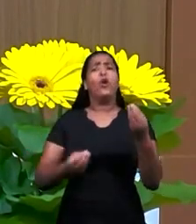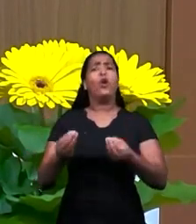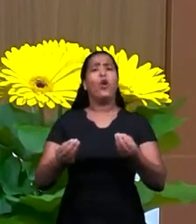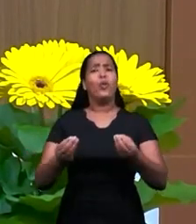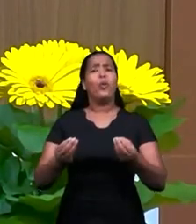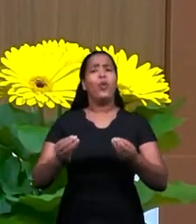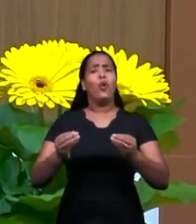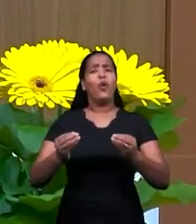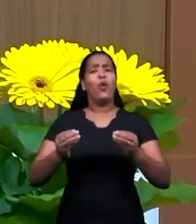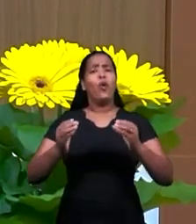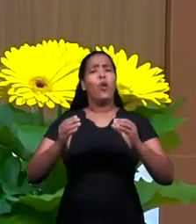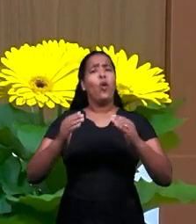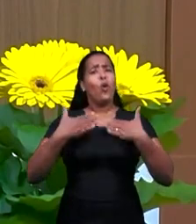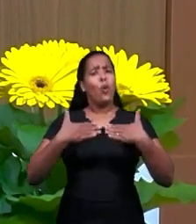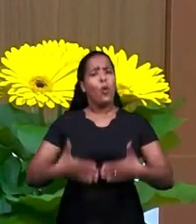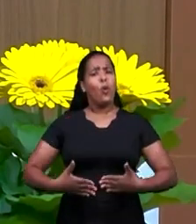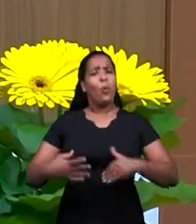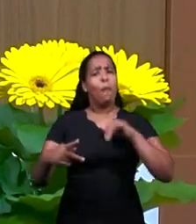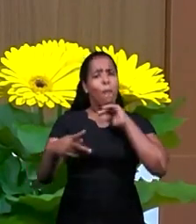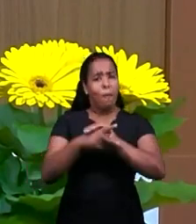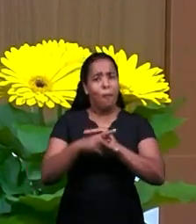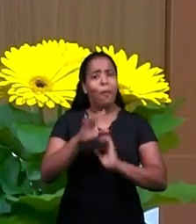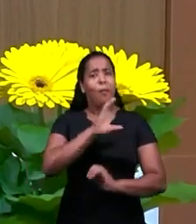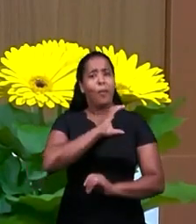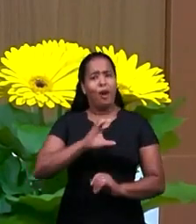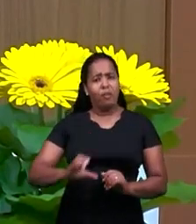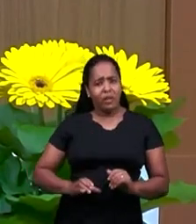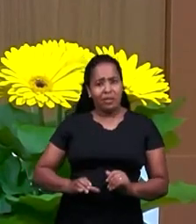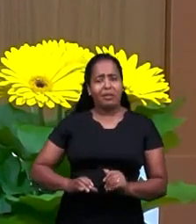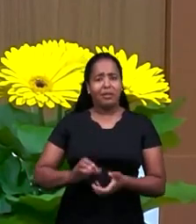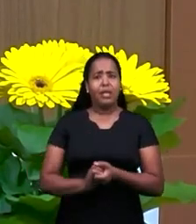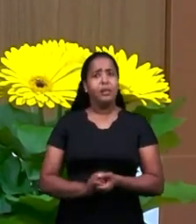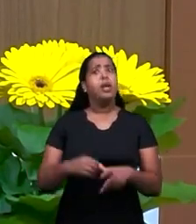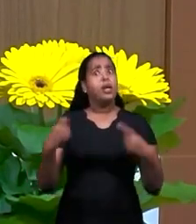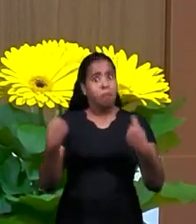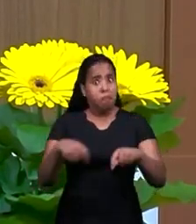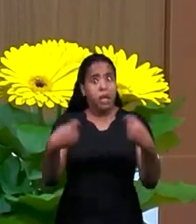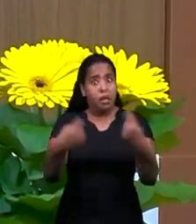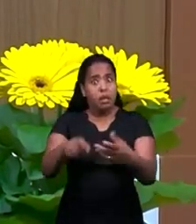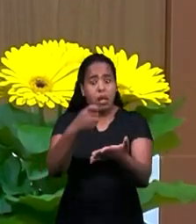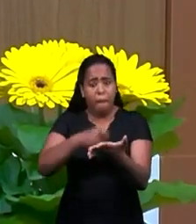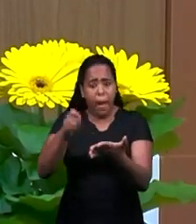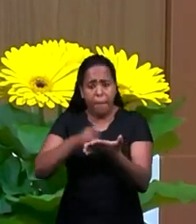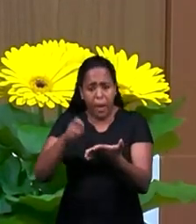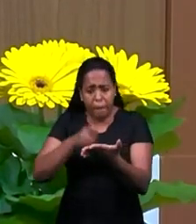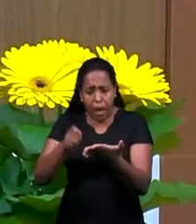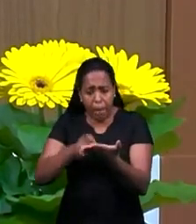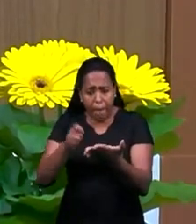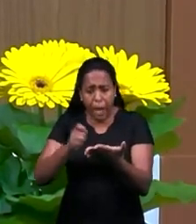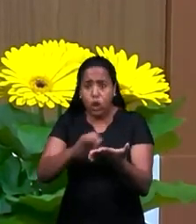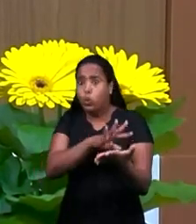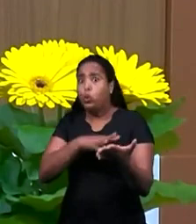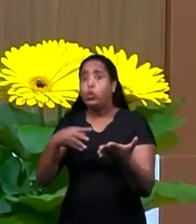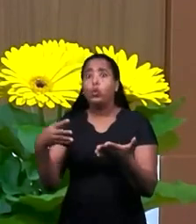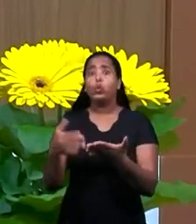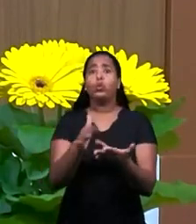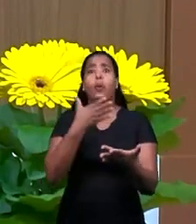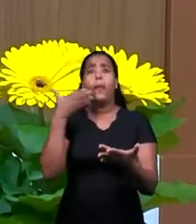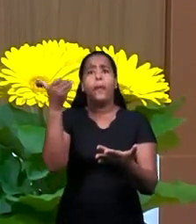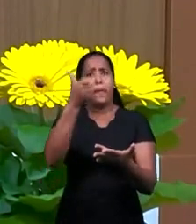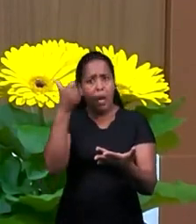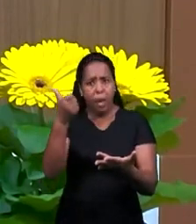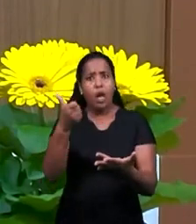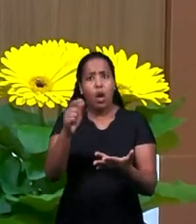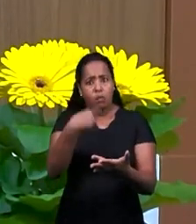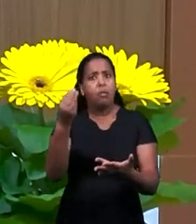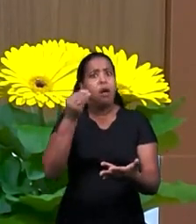Christ. And we have to mention these facts. Everything that we can do to improve, we are